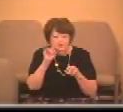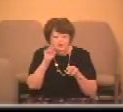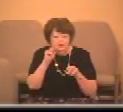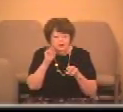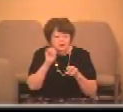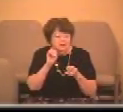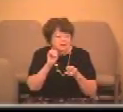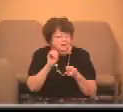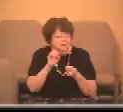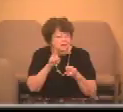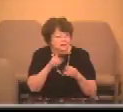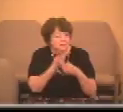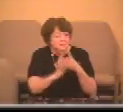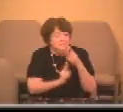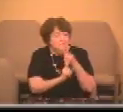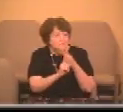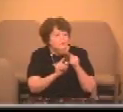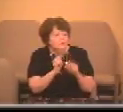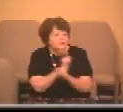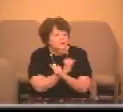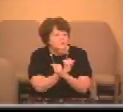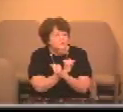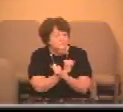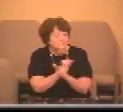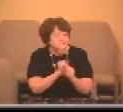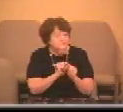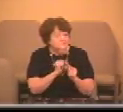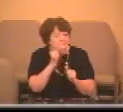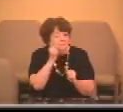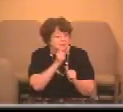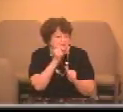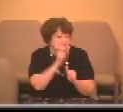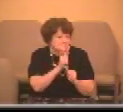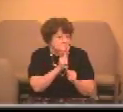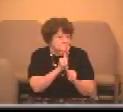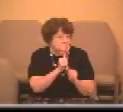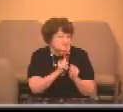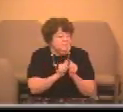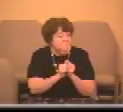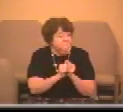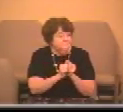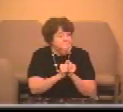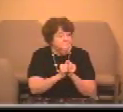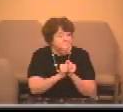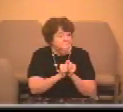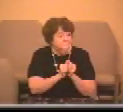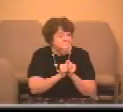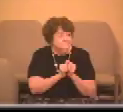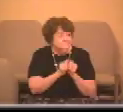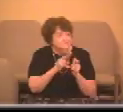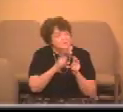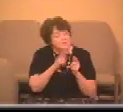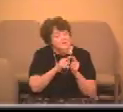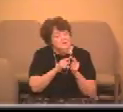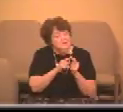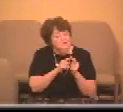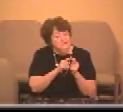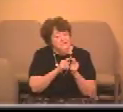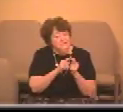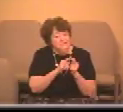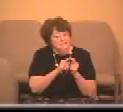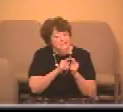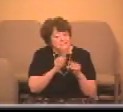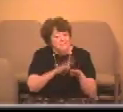until 5 o'clock, if not a little after that, on Fridays. And then recently, when they get to that spot on